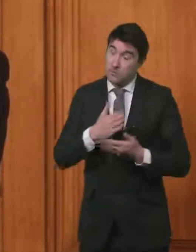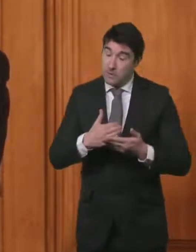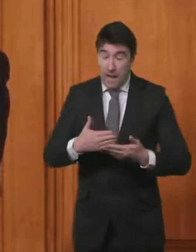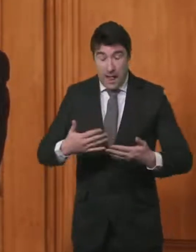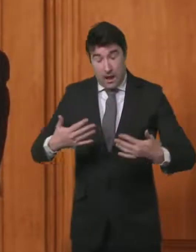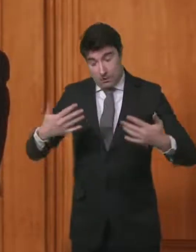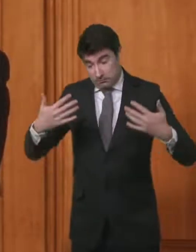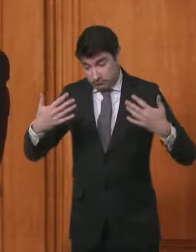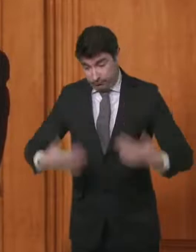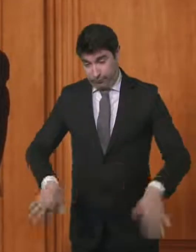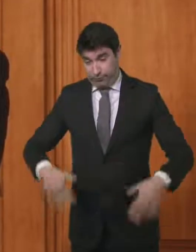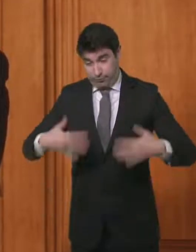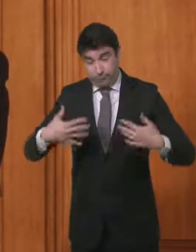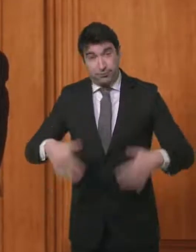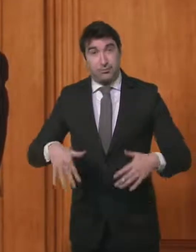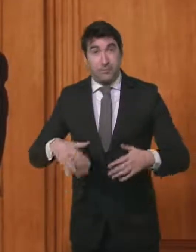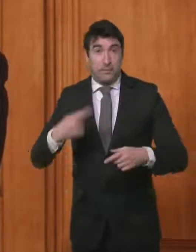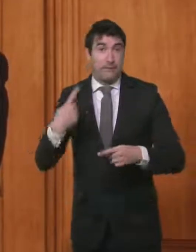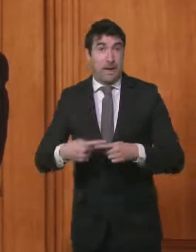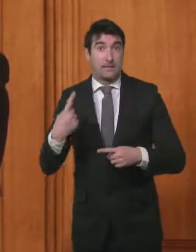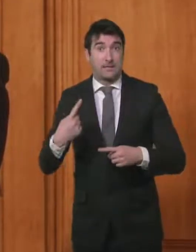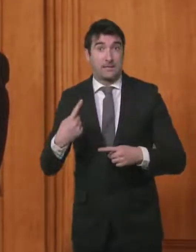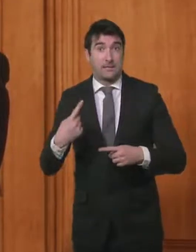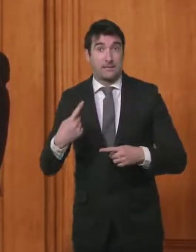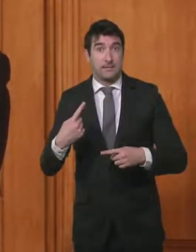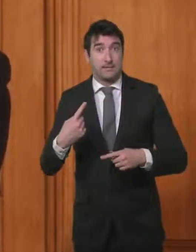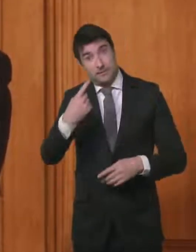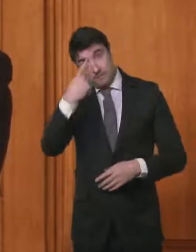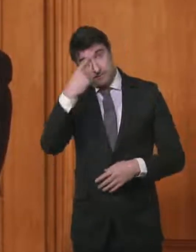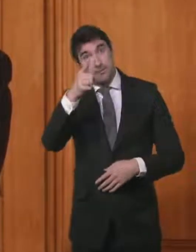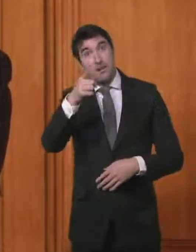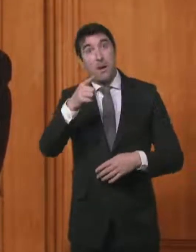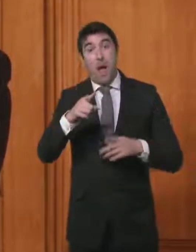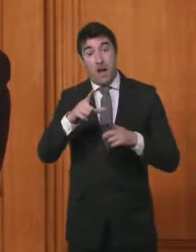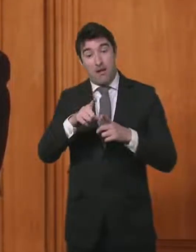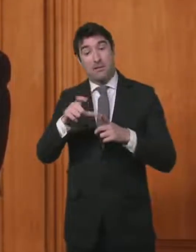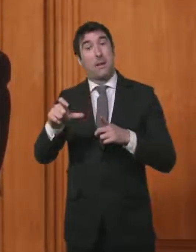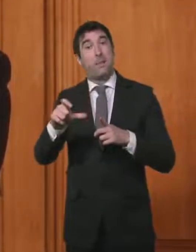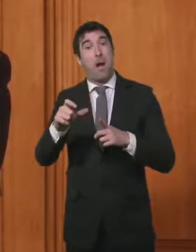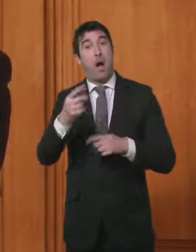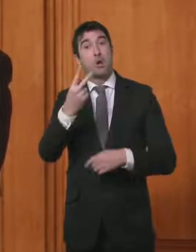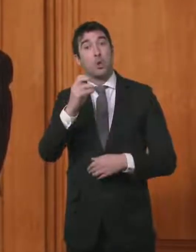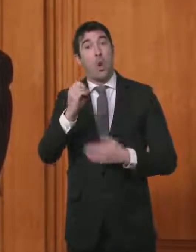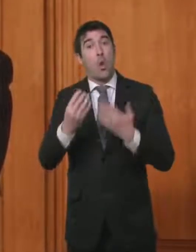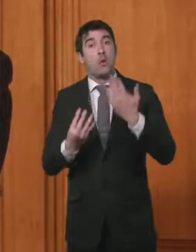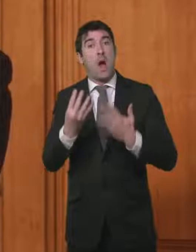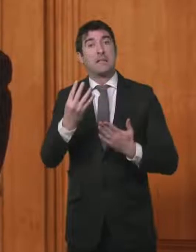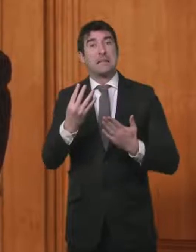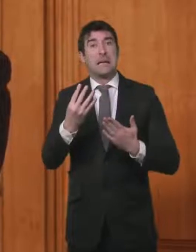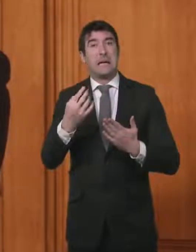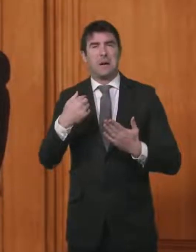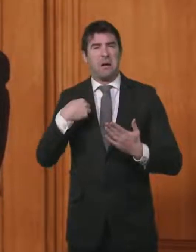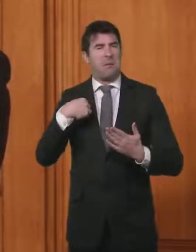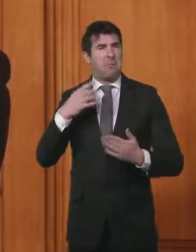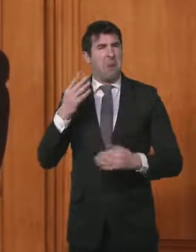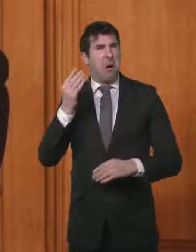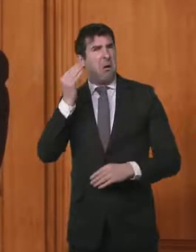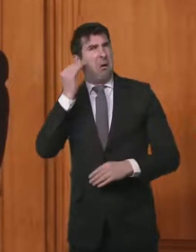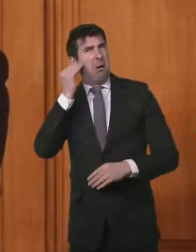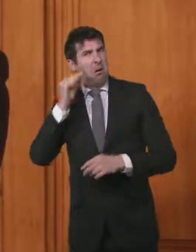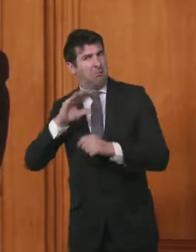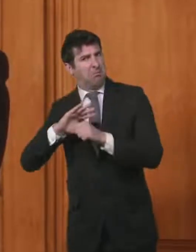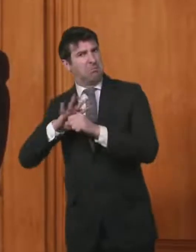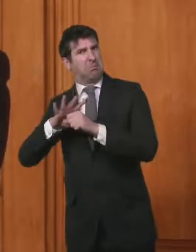that this time last year very few of us knew very much about at all. Mm-hmm. So it's an